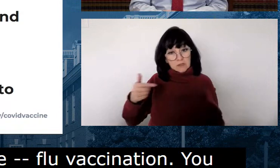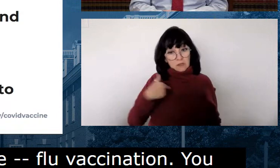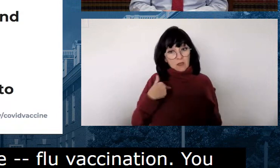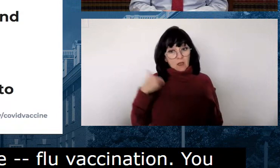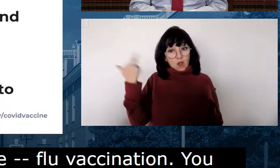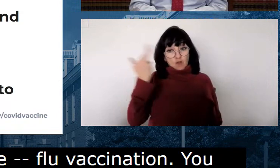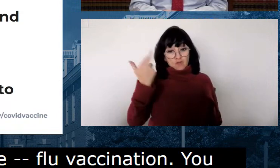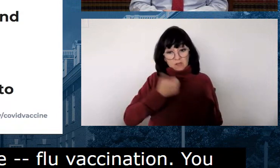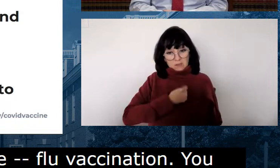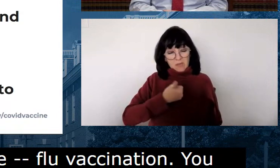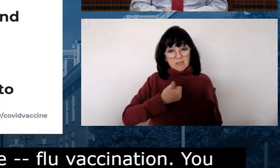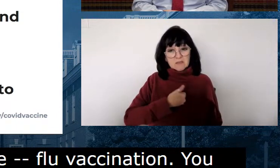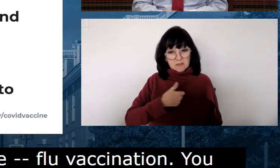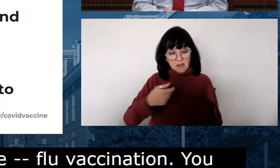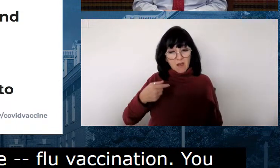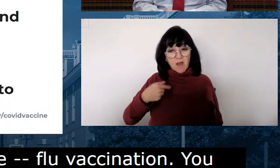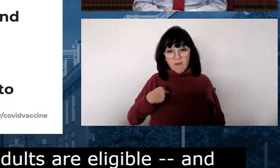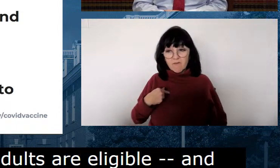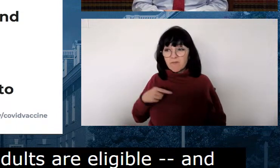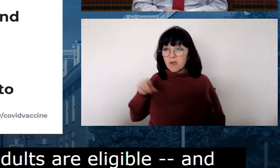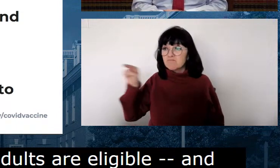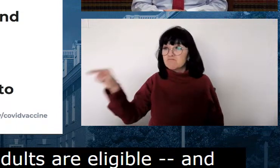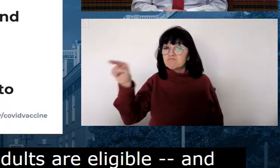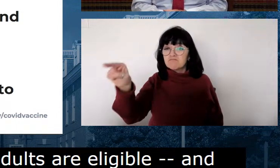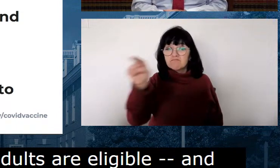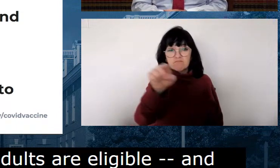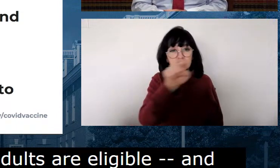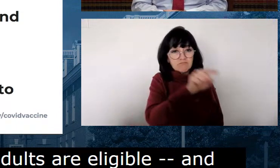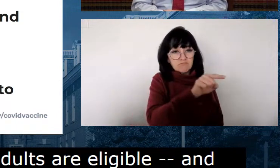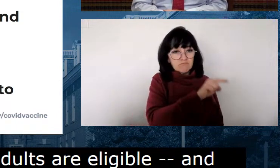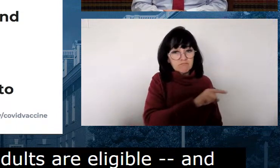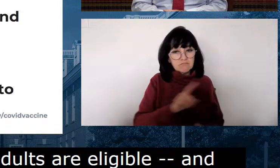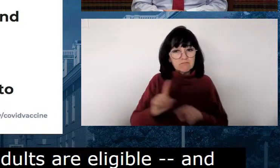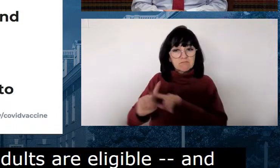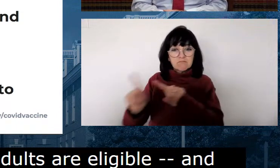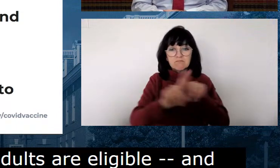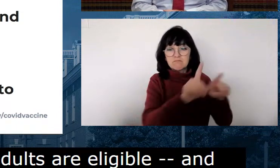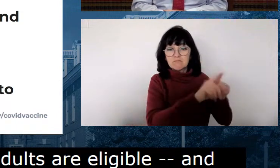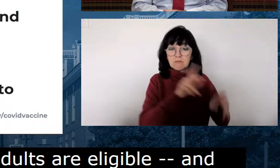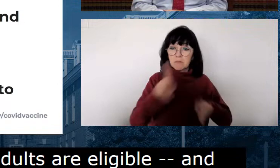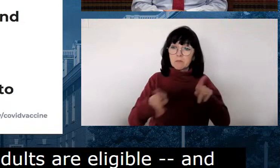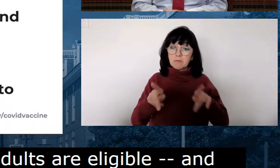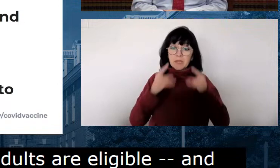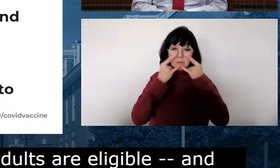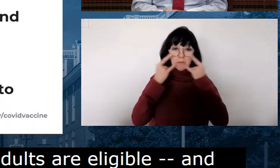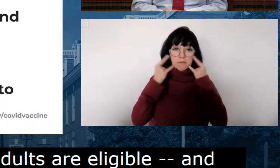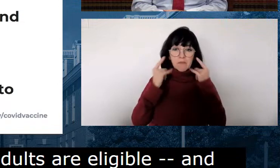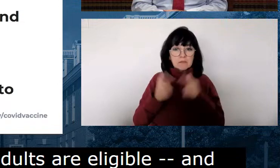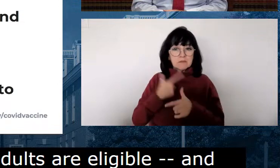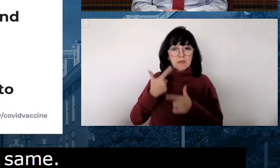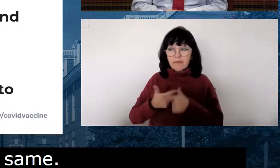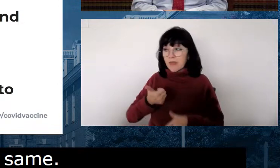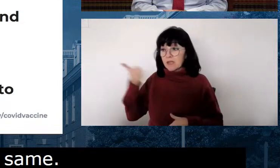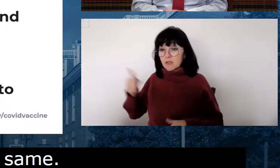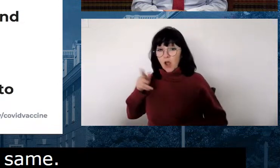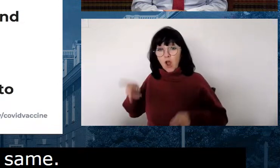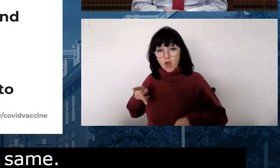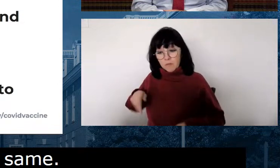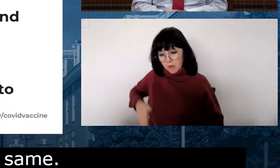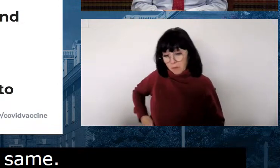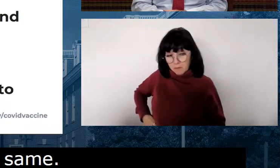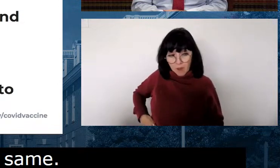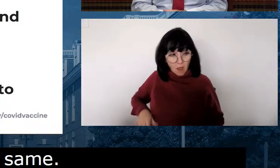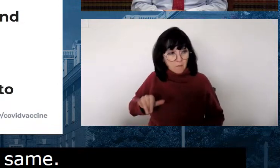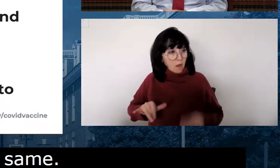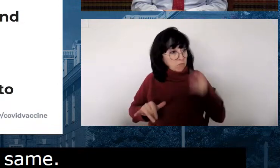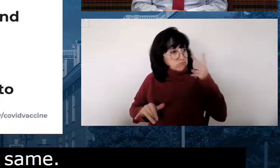I travel around, particularly if I go into a place and folks are wearing masks, then other people, they have masks in their pockets and they put